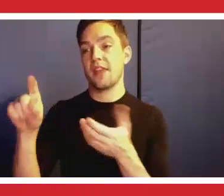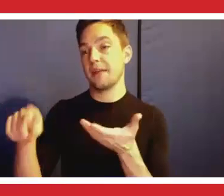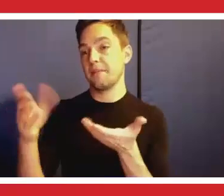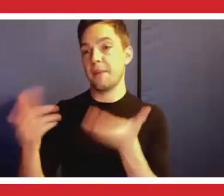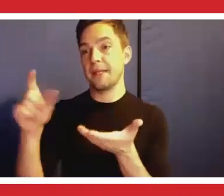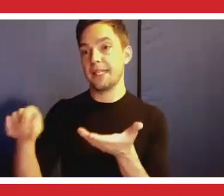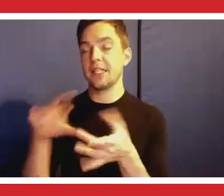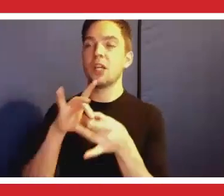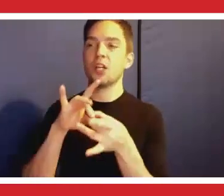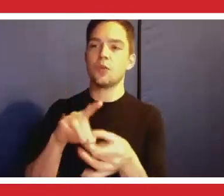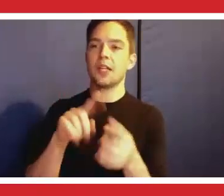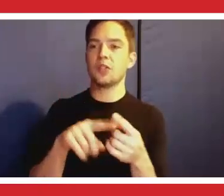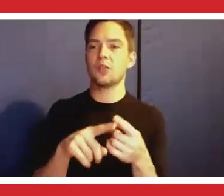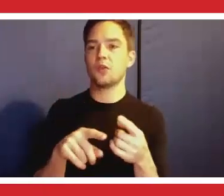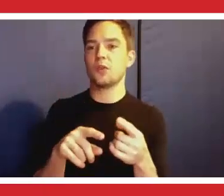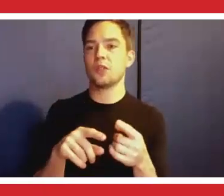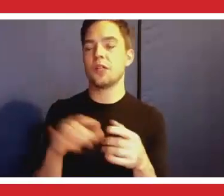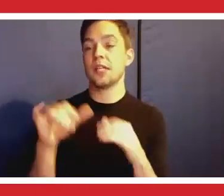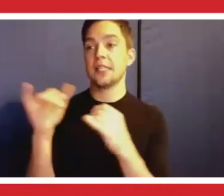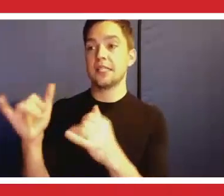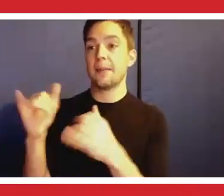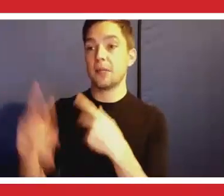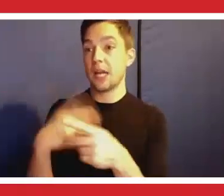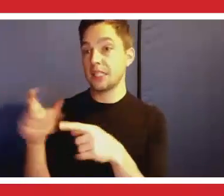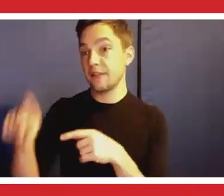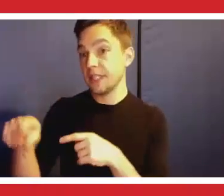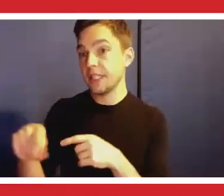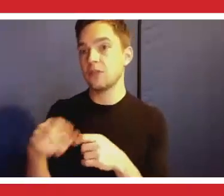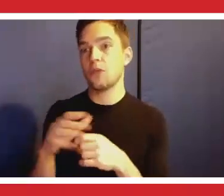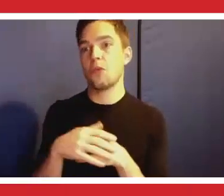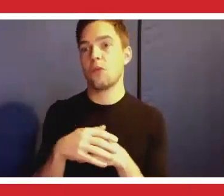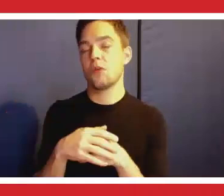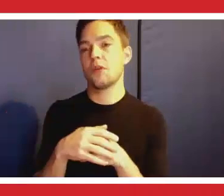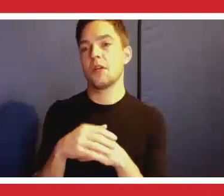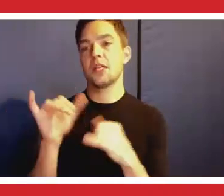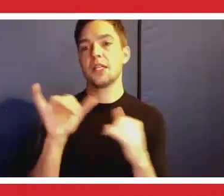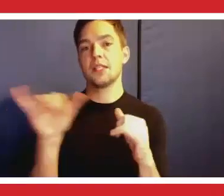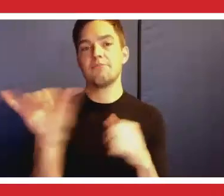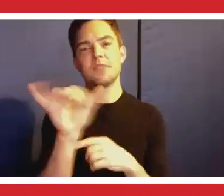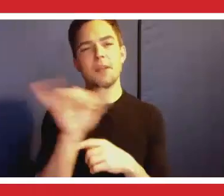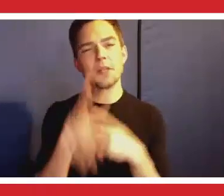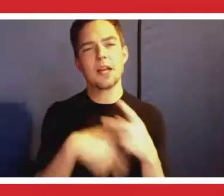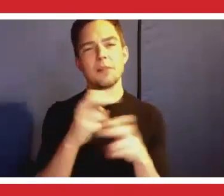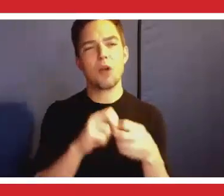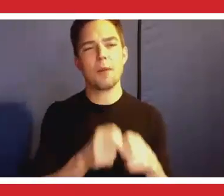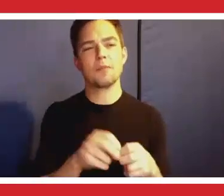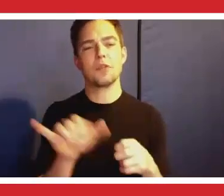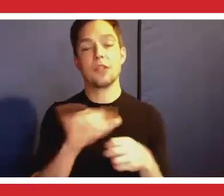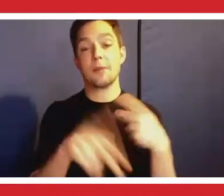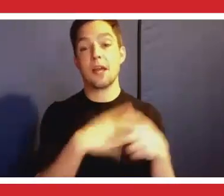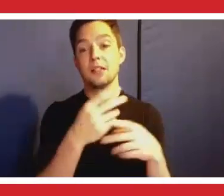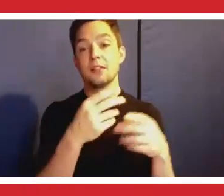one hand, to similar needs and similar, let's say, problems and similar solutions to these problems, but on the other